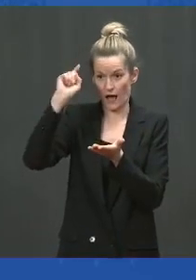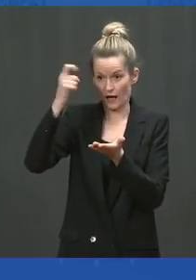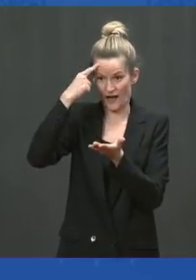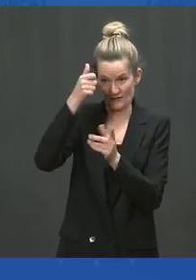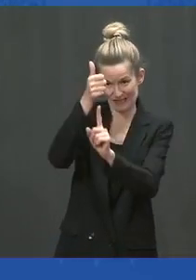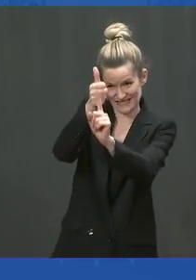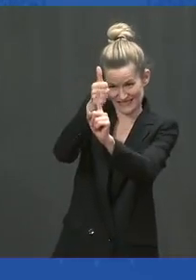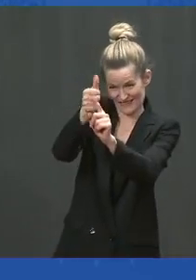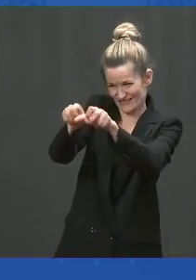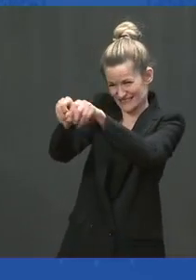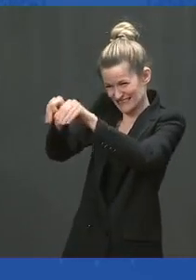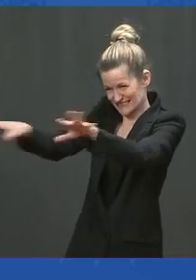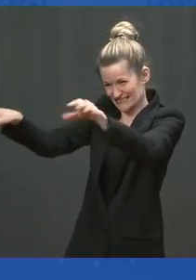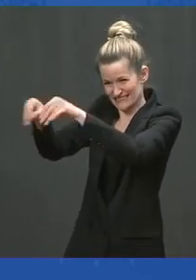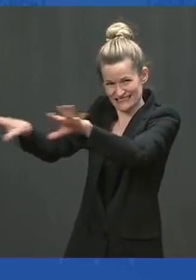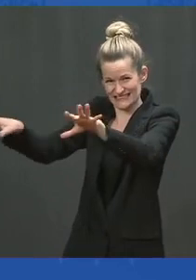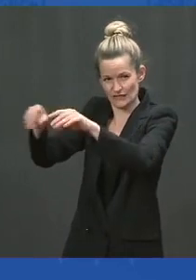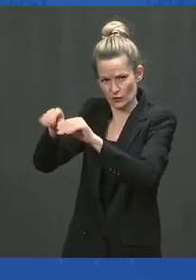out.